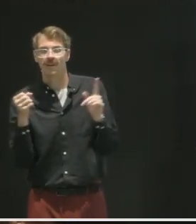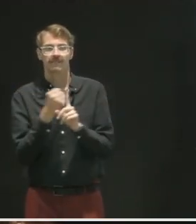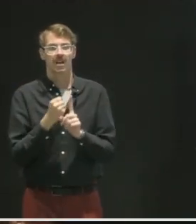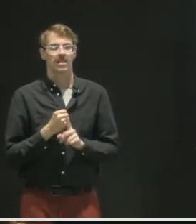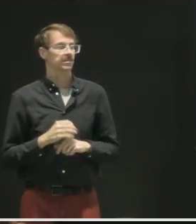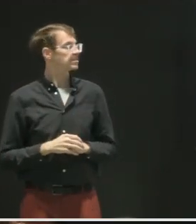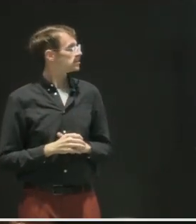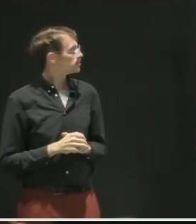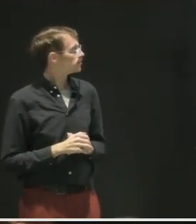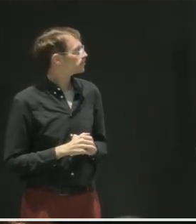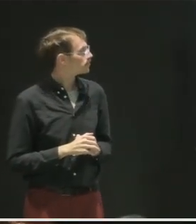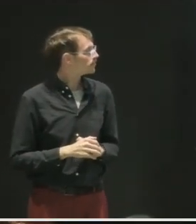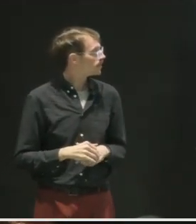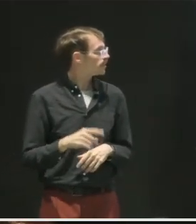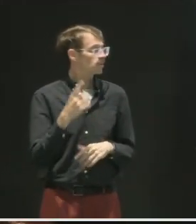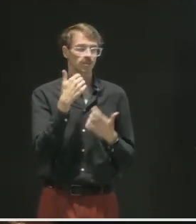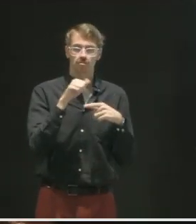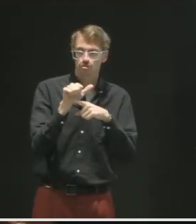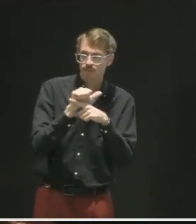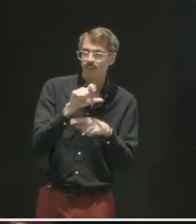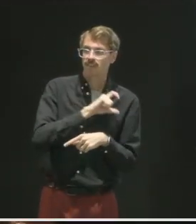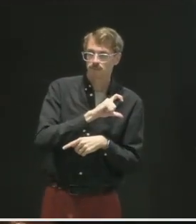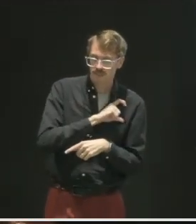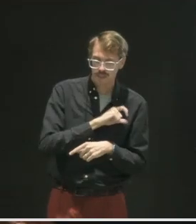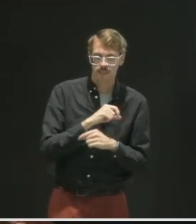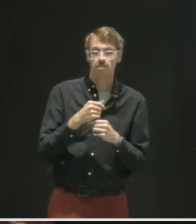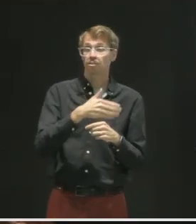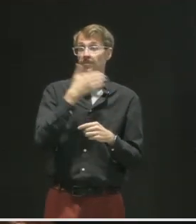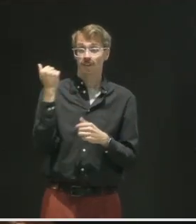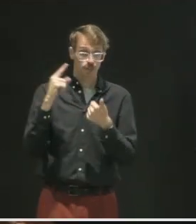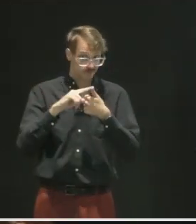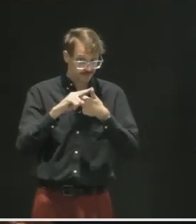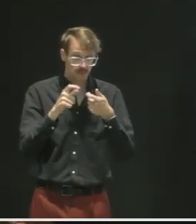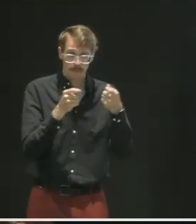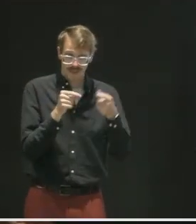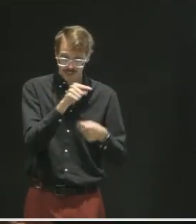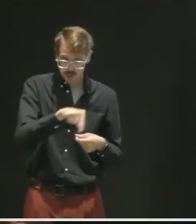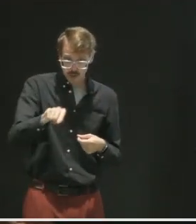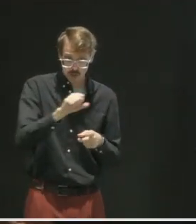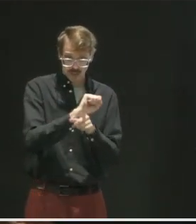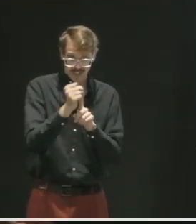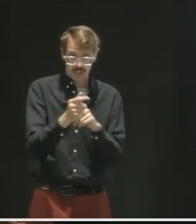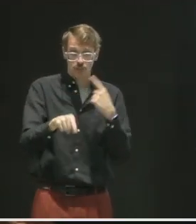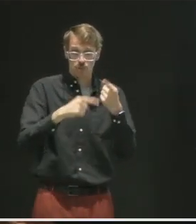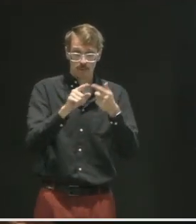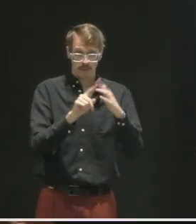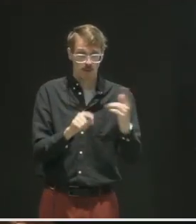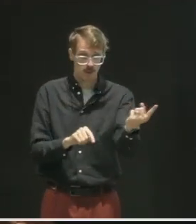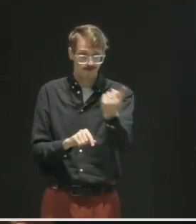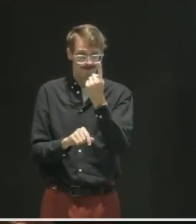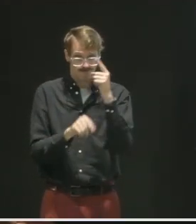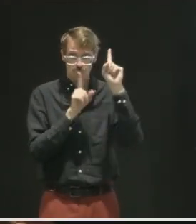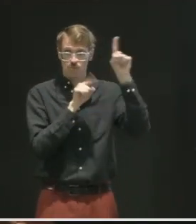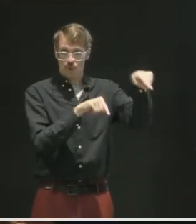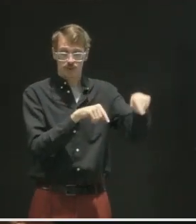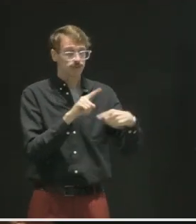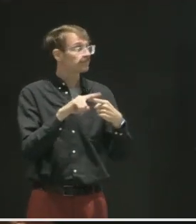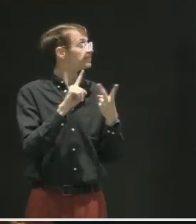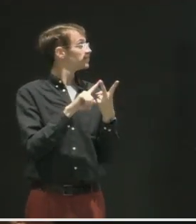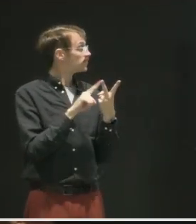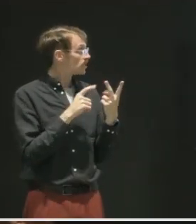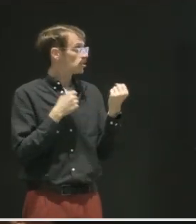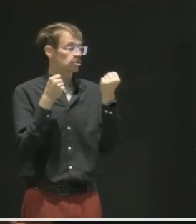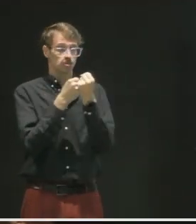with the judiciary and the police to better, one, manage the cases that come before them, and two, support the broader government and